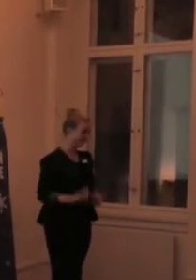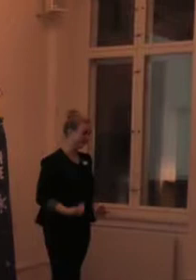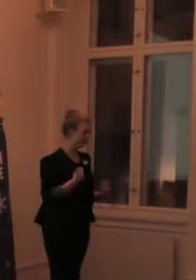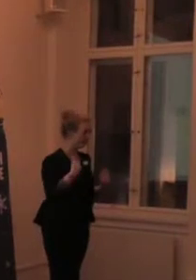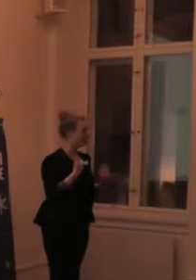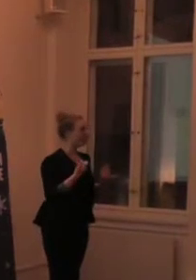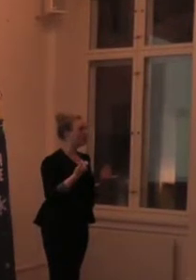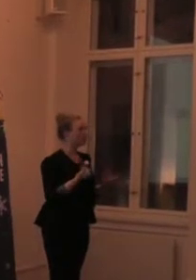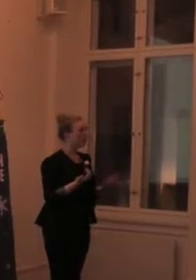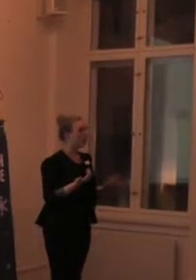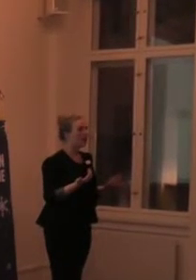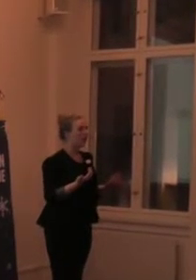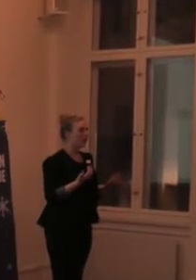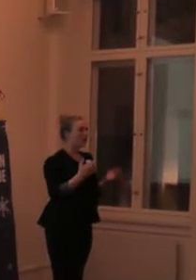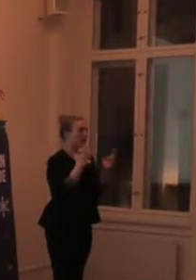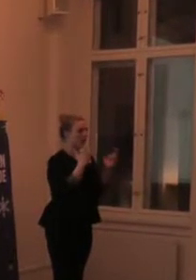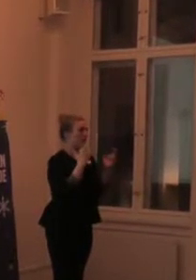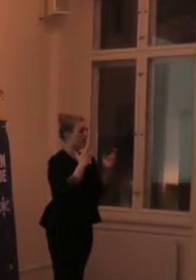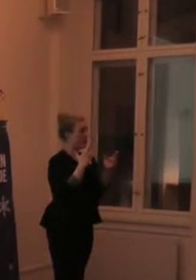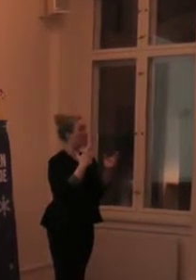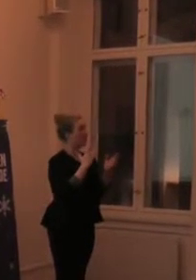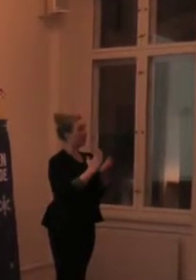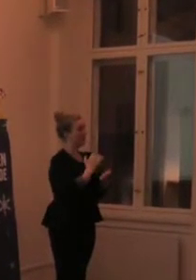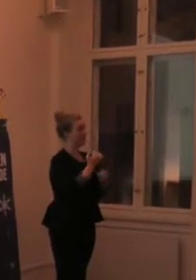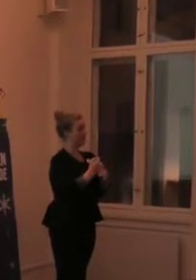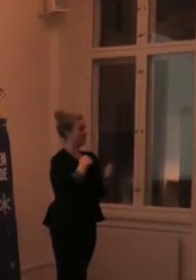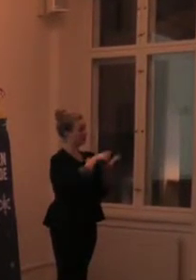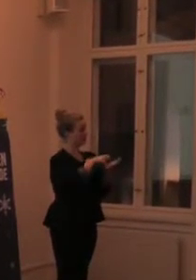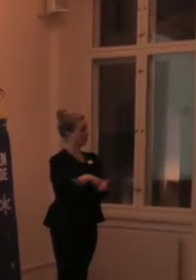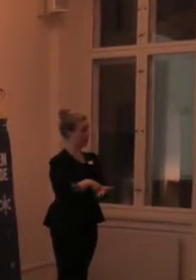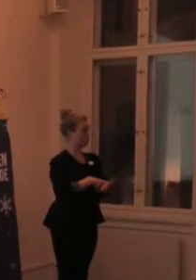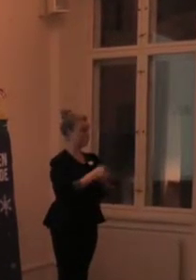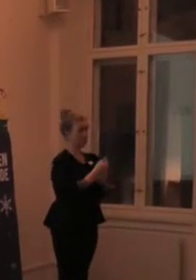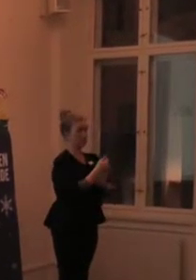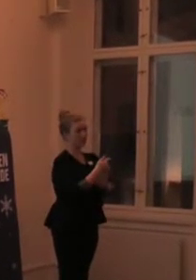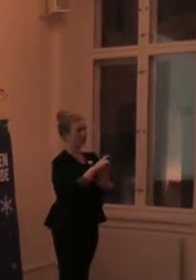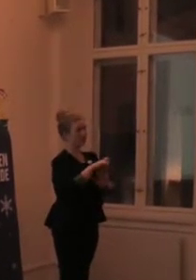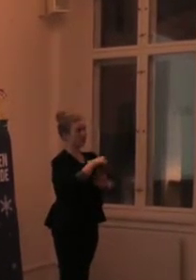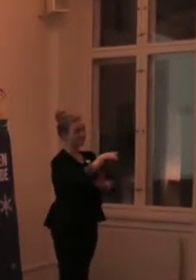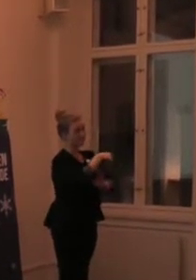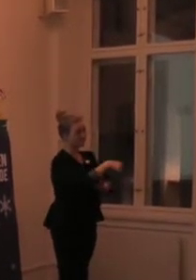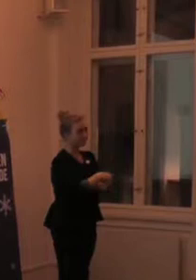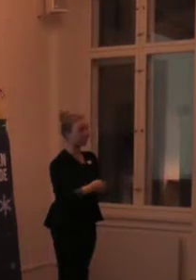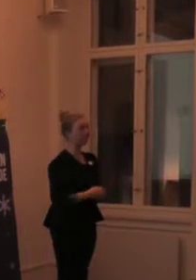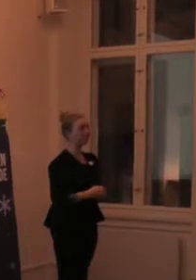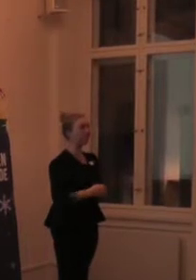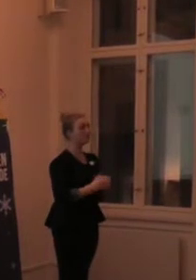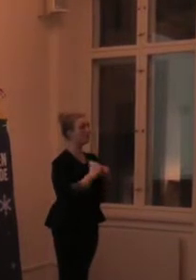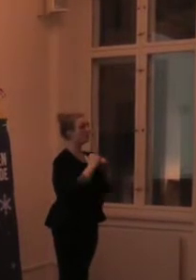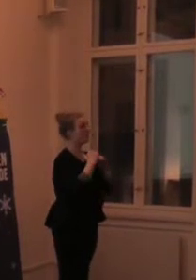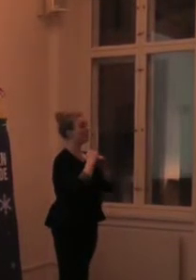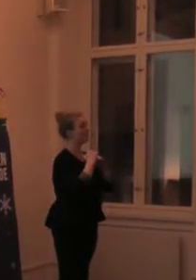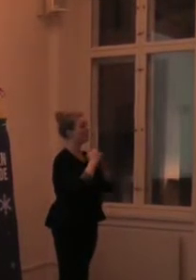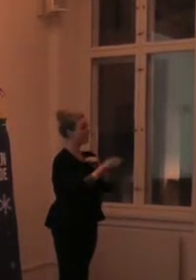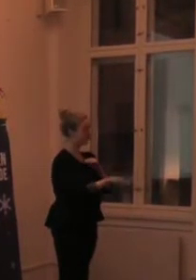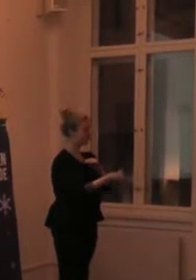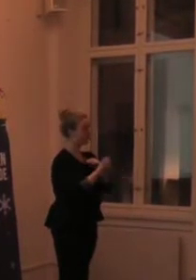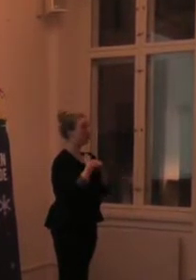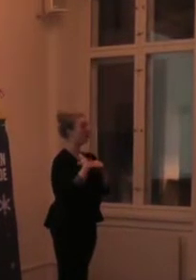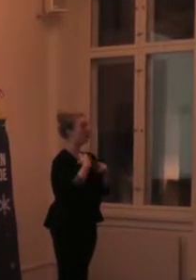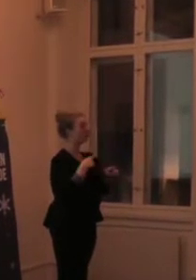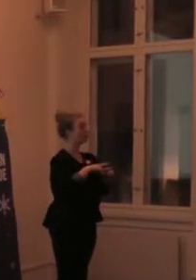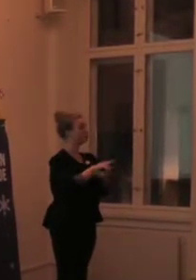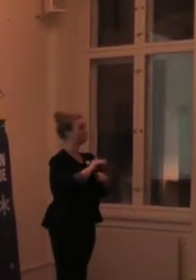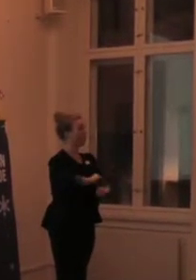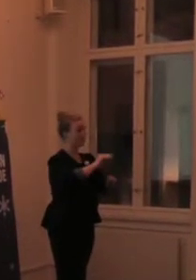are hoping to finish the registration process in some weeks. After that, we're going to be giving the trainings on